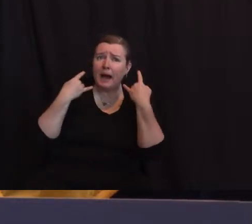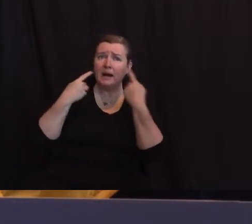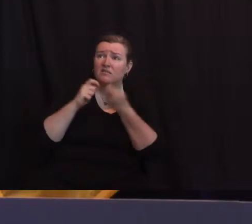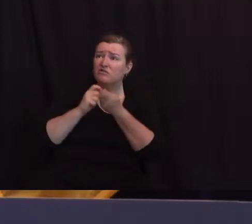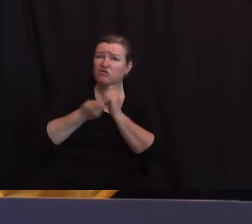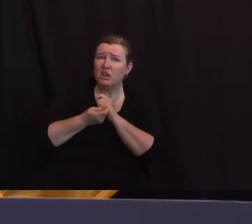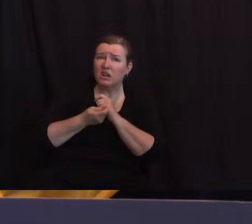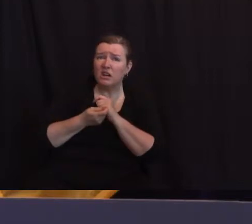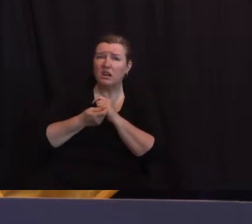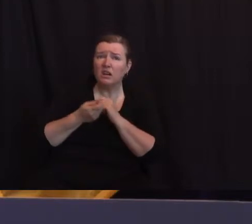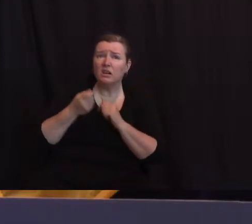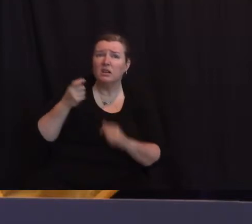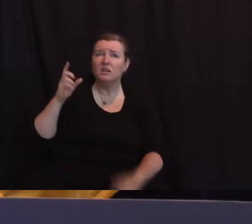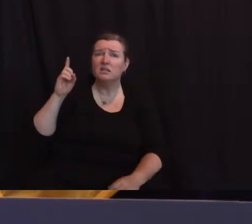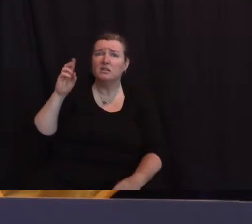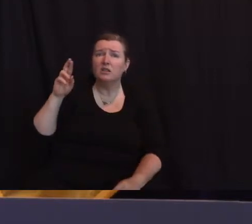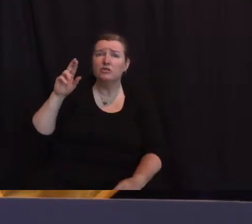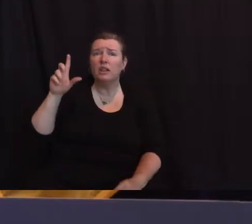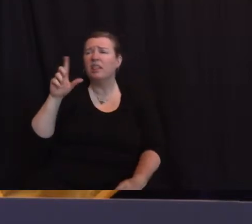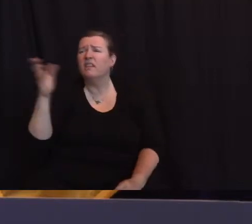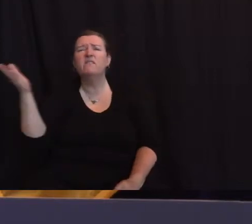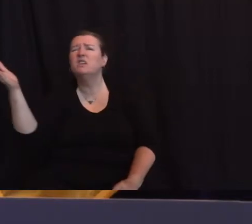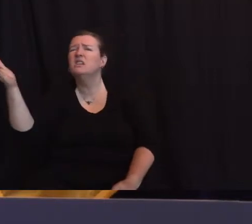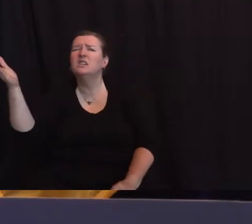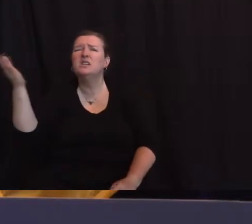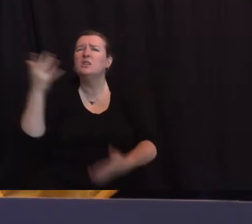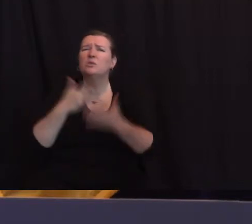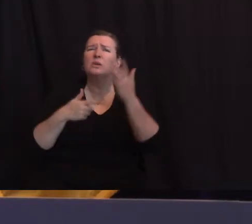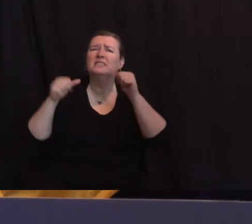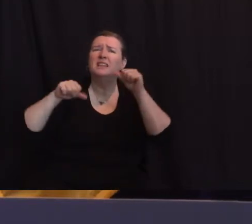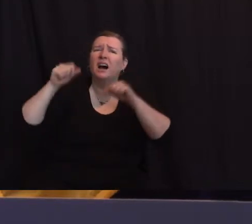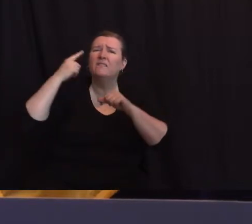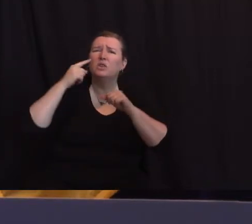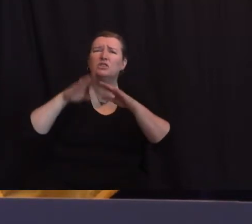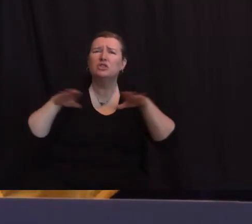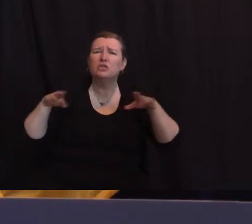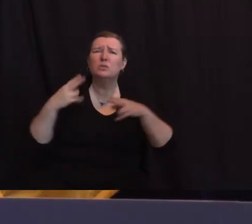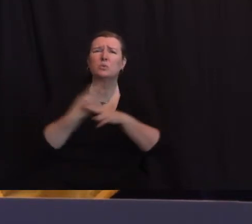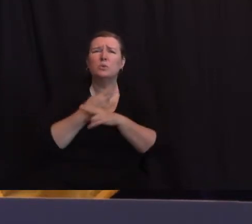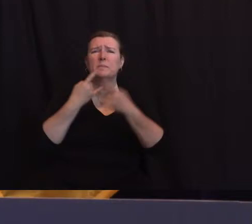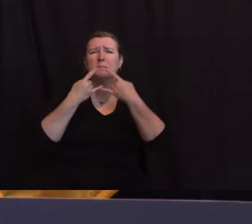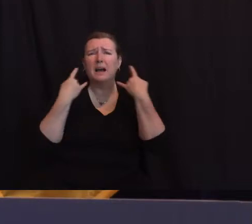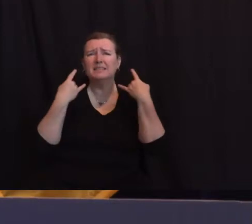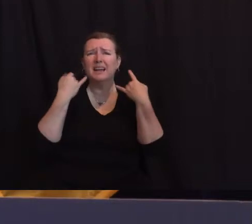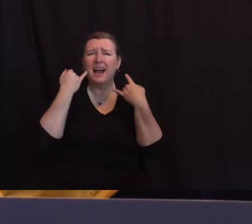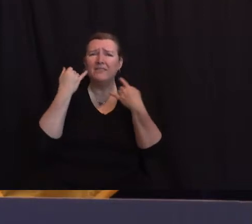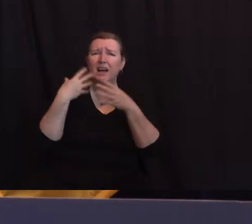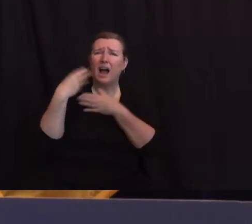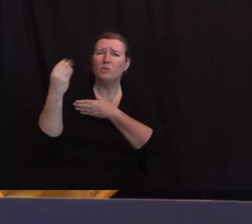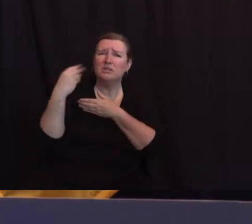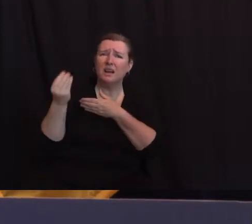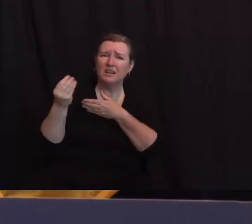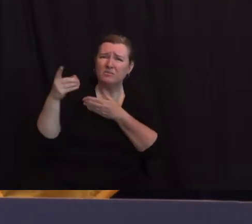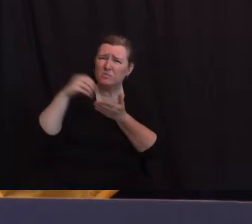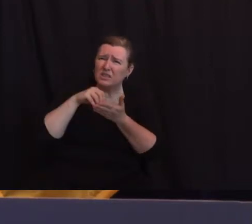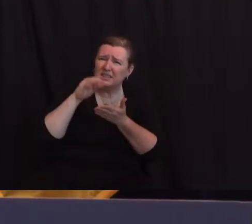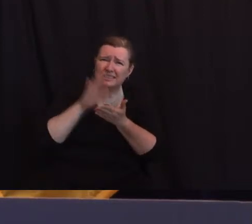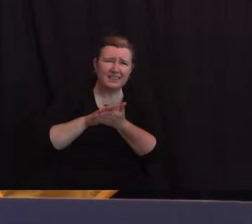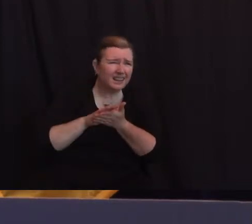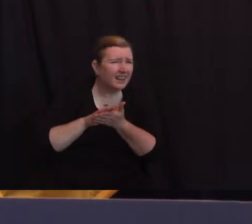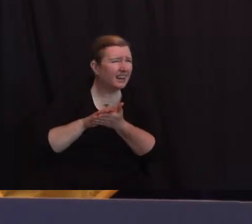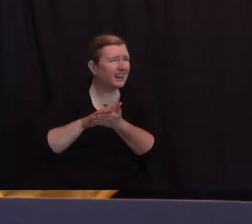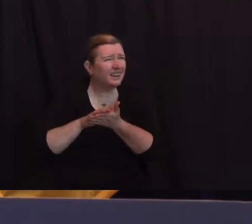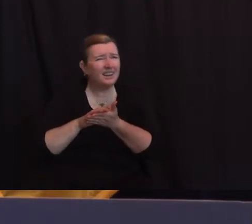what is the science behind masking children outdoors? And has the Department of Health documented a single case of